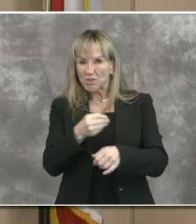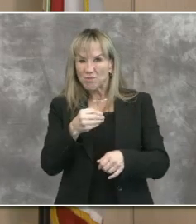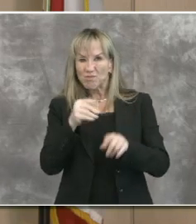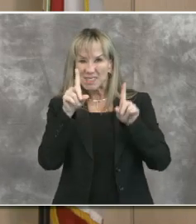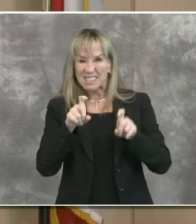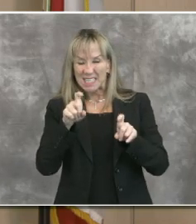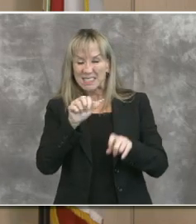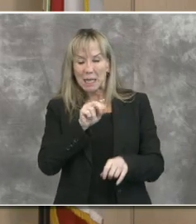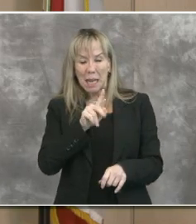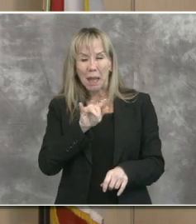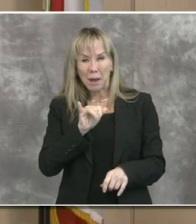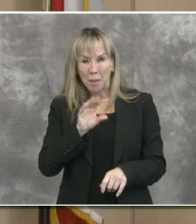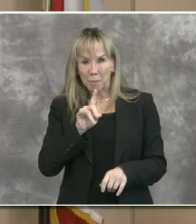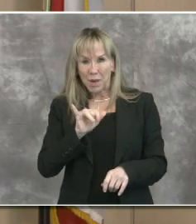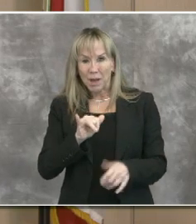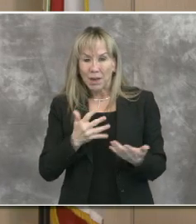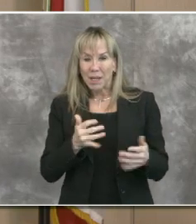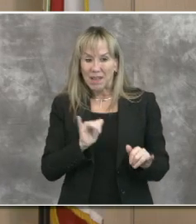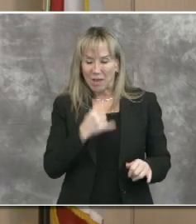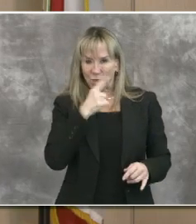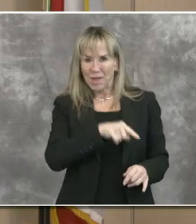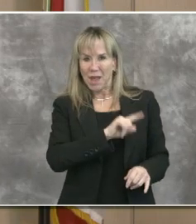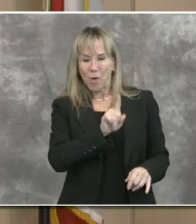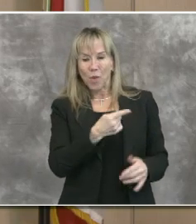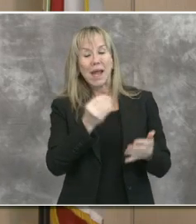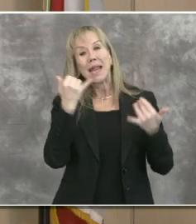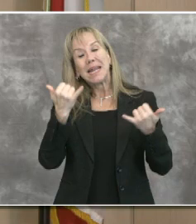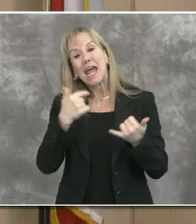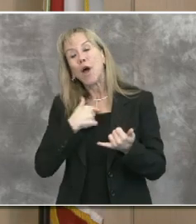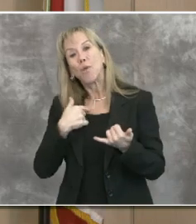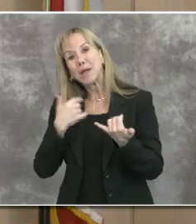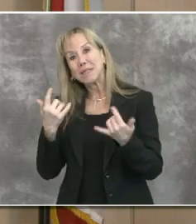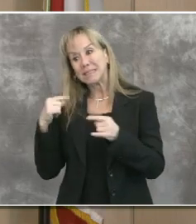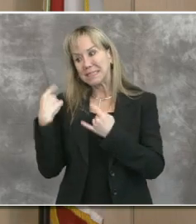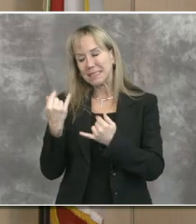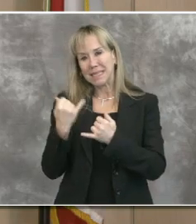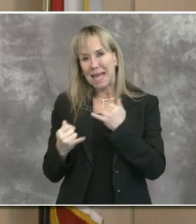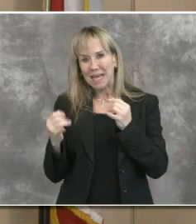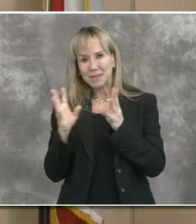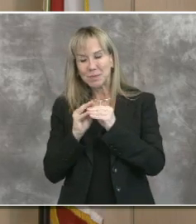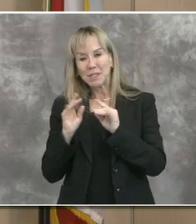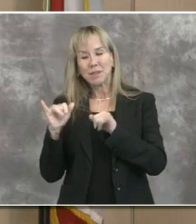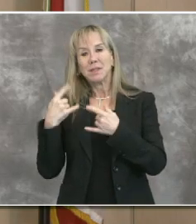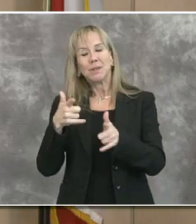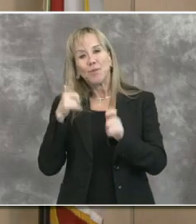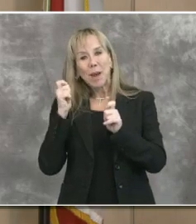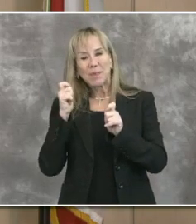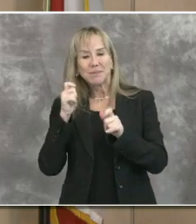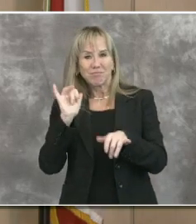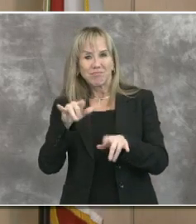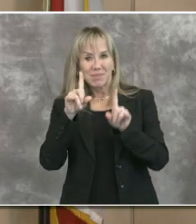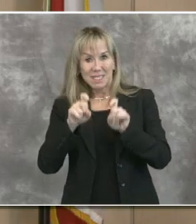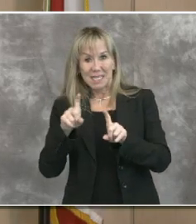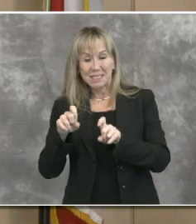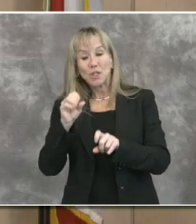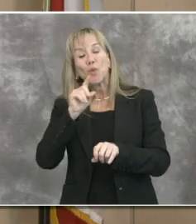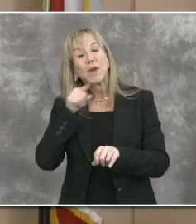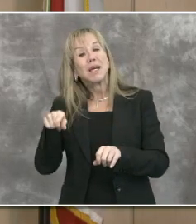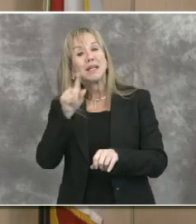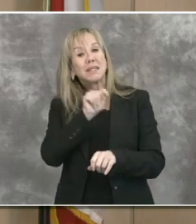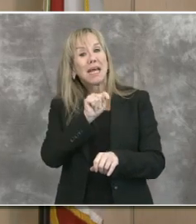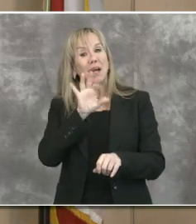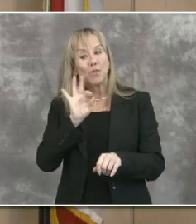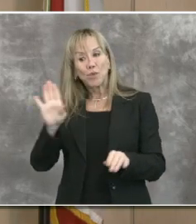then since the last board meeting, we have brought on rapid testing. So the focus of the task force is to